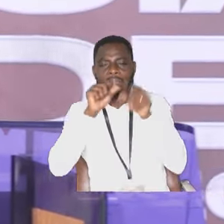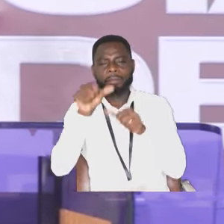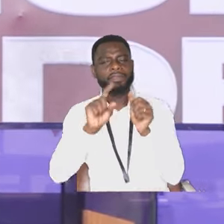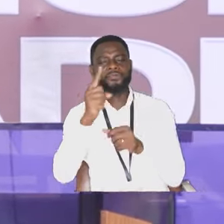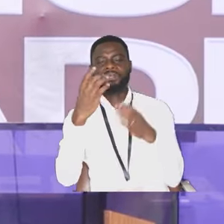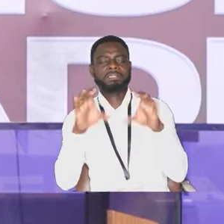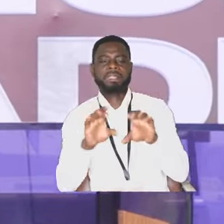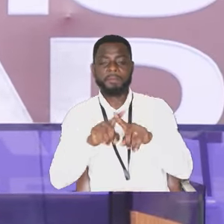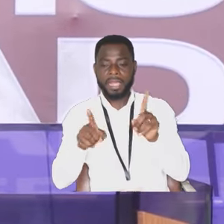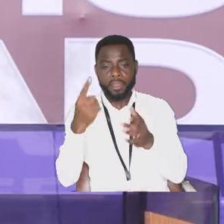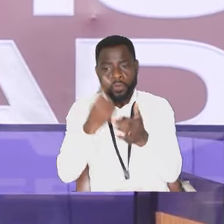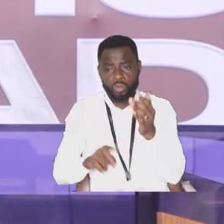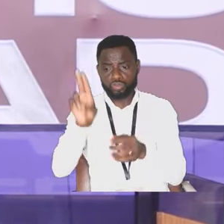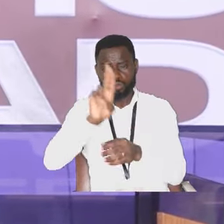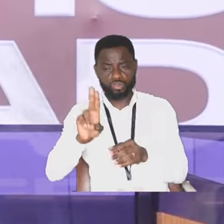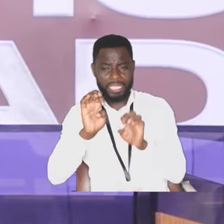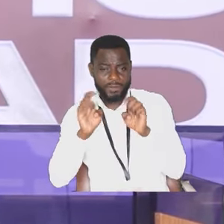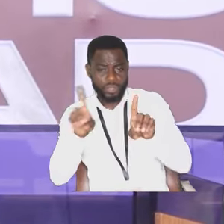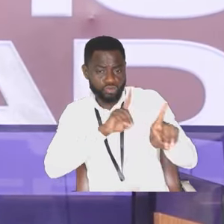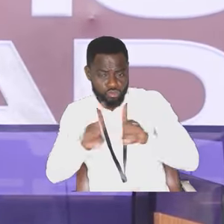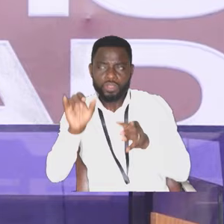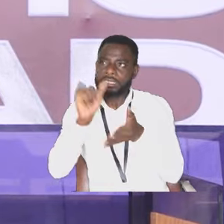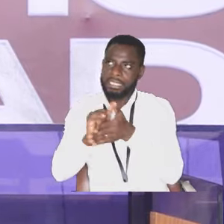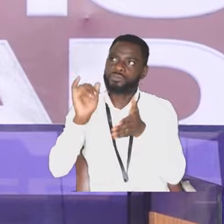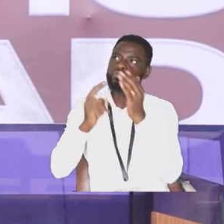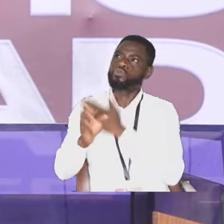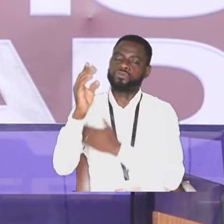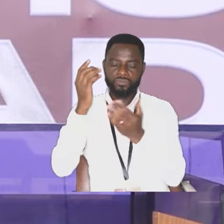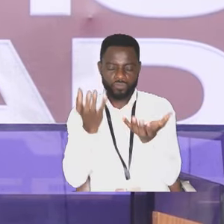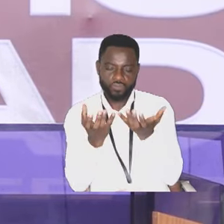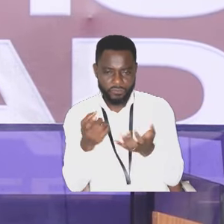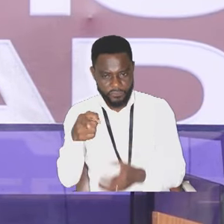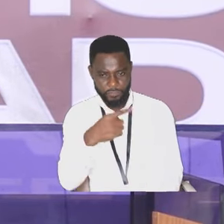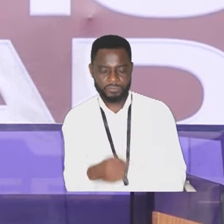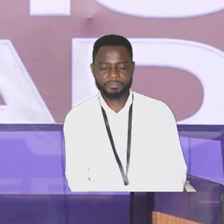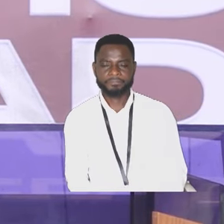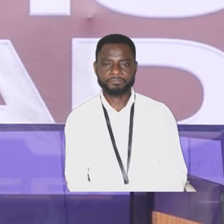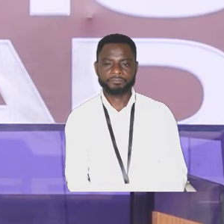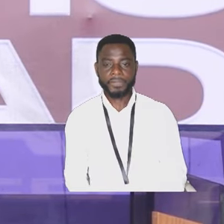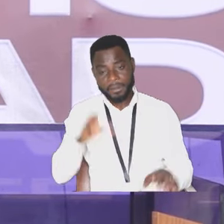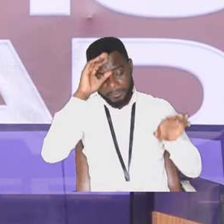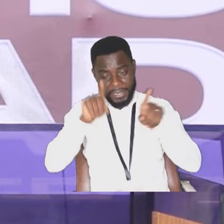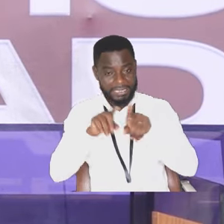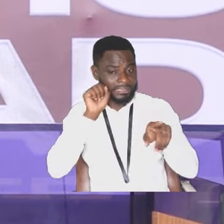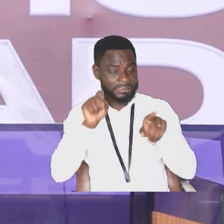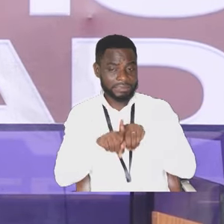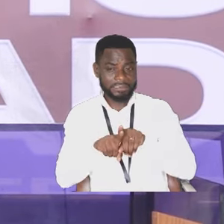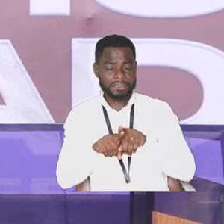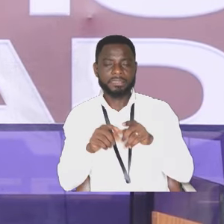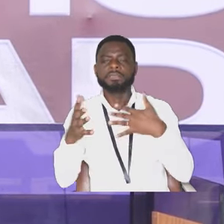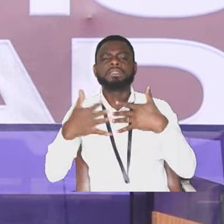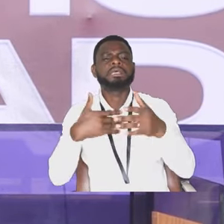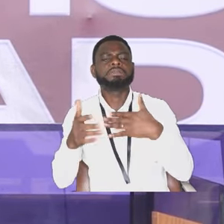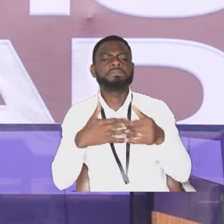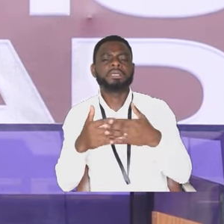what you use your education to do, that is what God is looking up to you. Brothers and sisters, it doesn't matter the